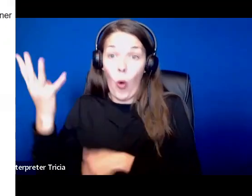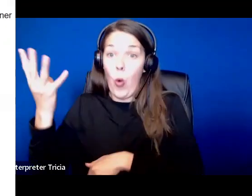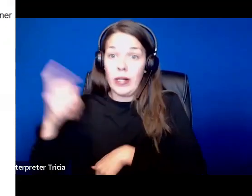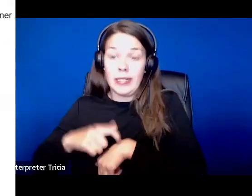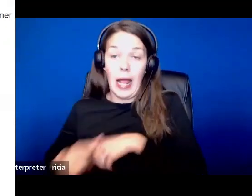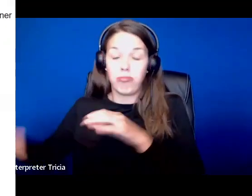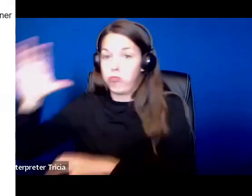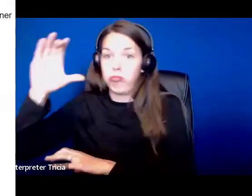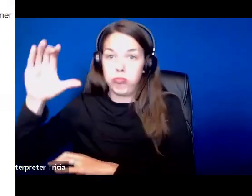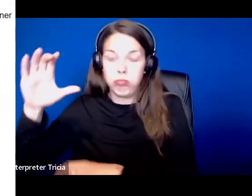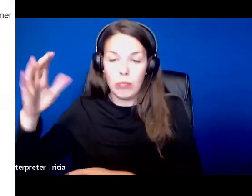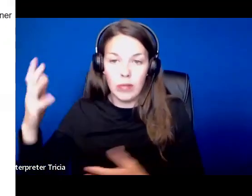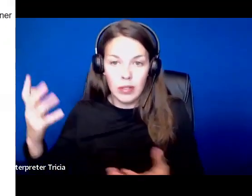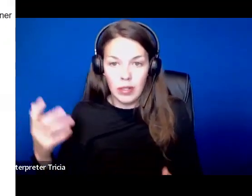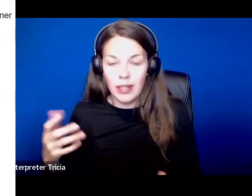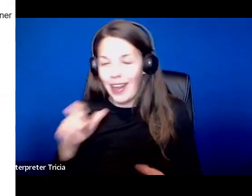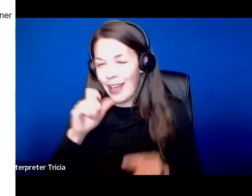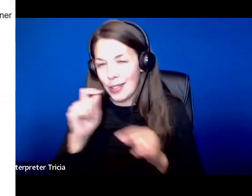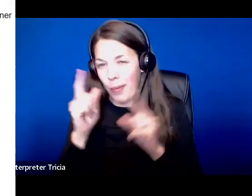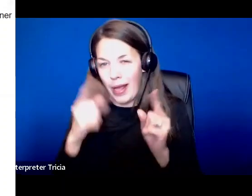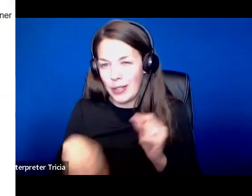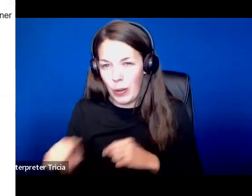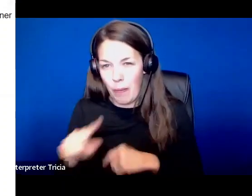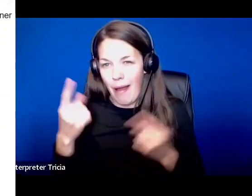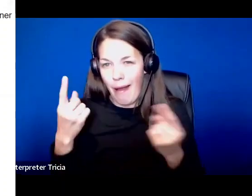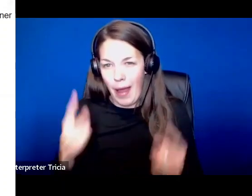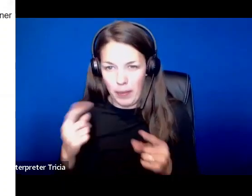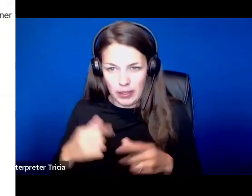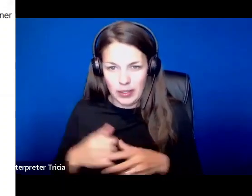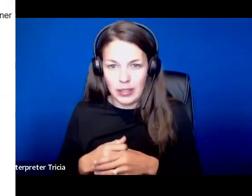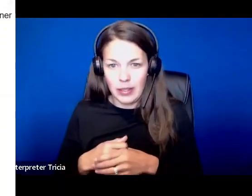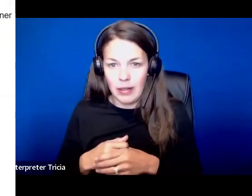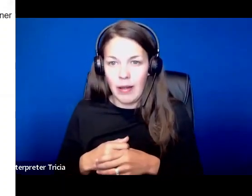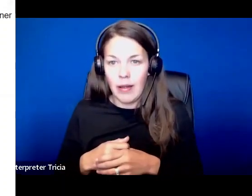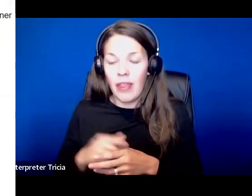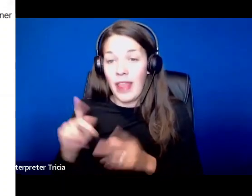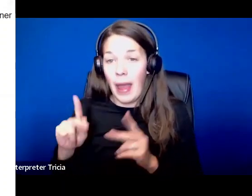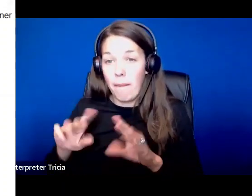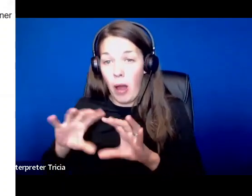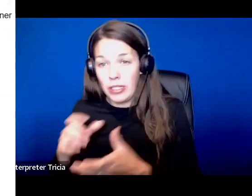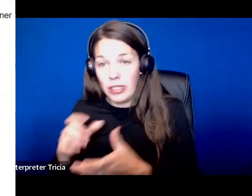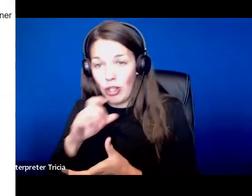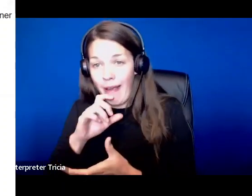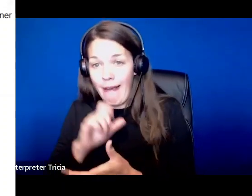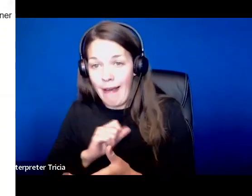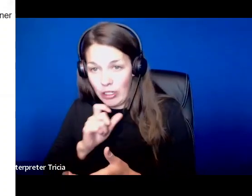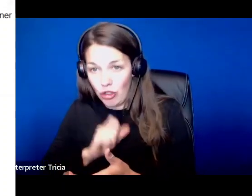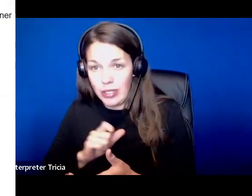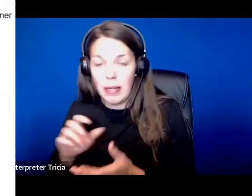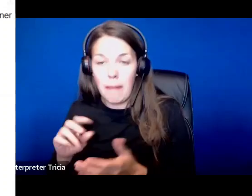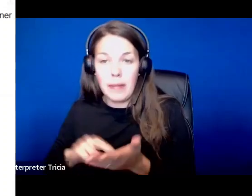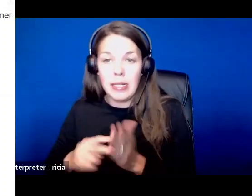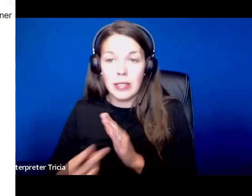shouldn't be a surprise to anybody, but that's basically what happens as the population ages. There's more nursing home demand.